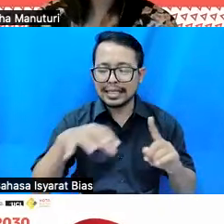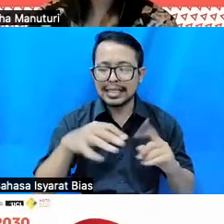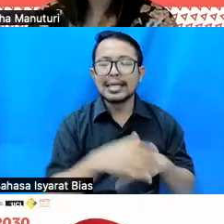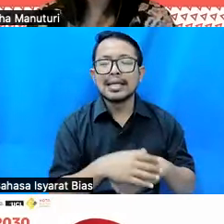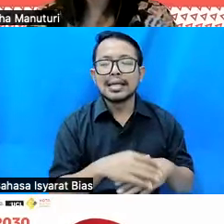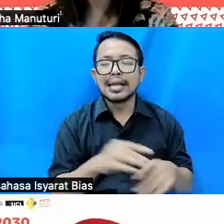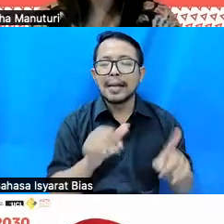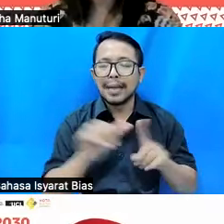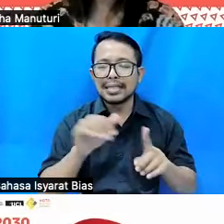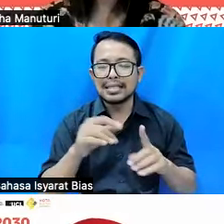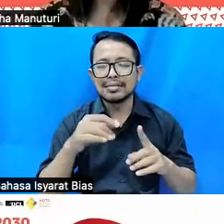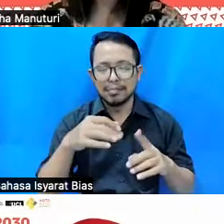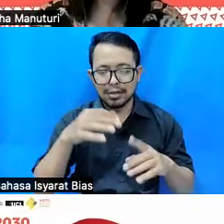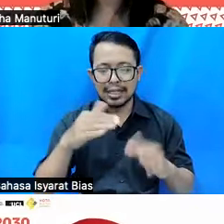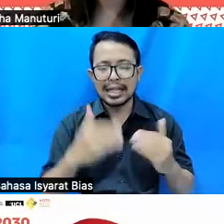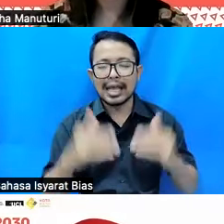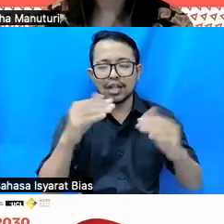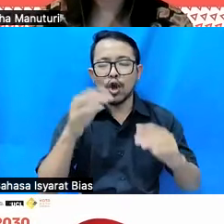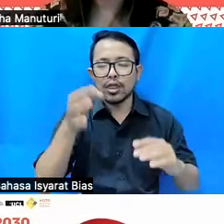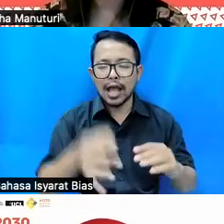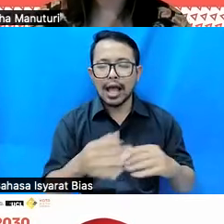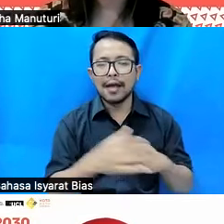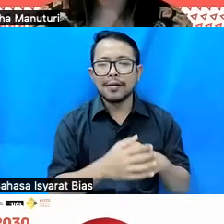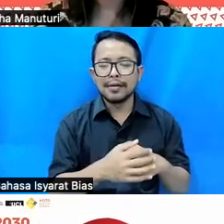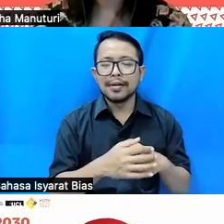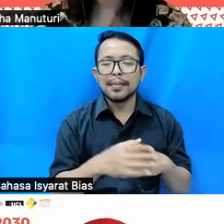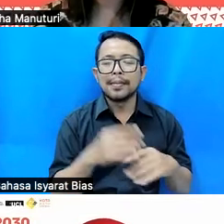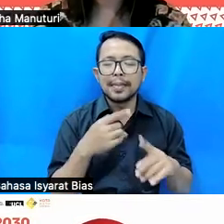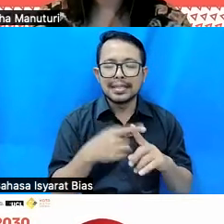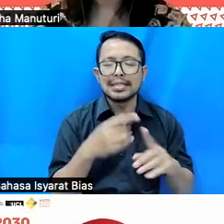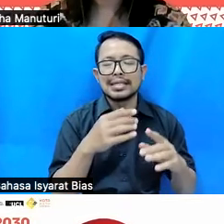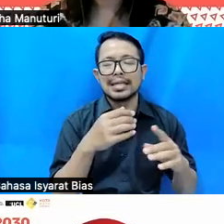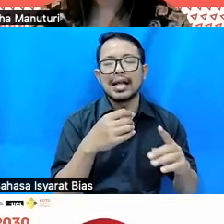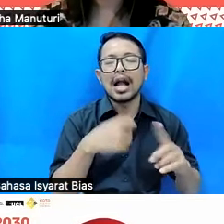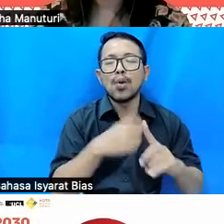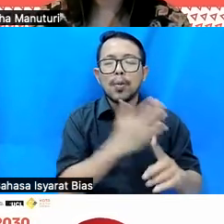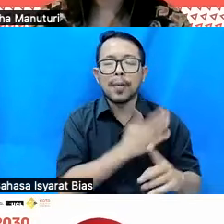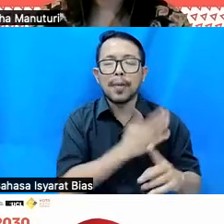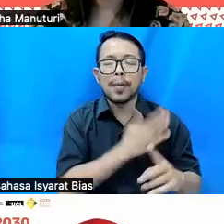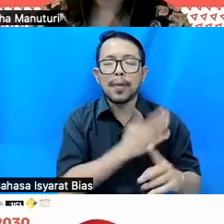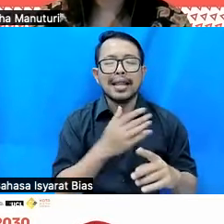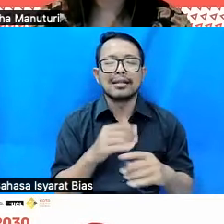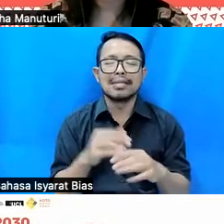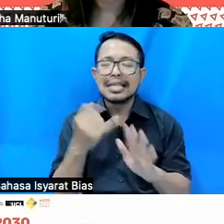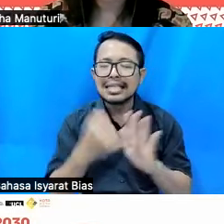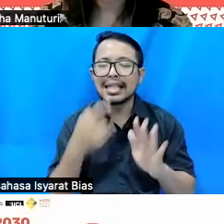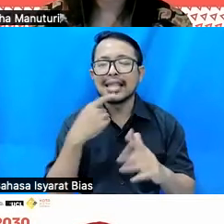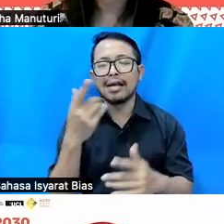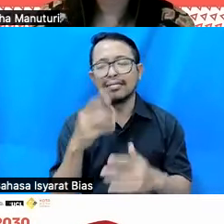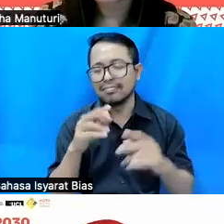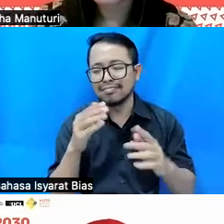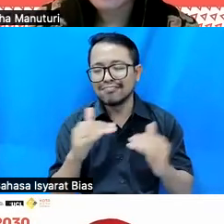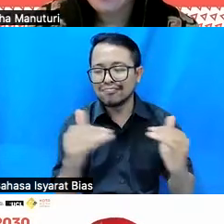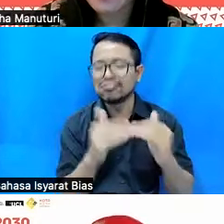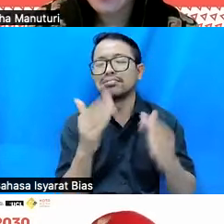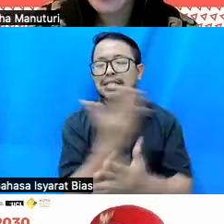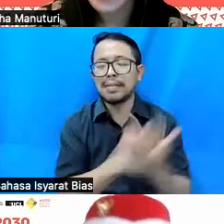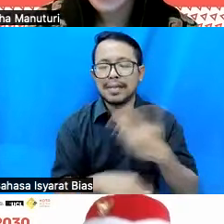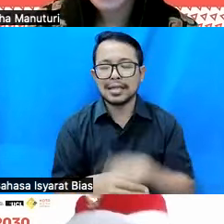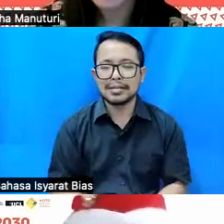16 city regulation, and regional regulation regarding persons with disabilities. And lastly,